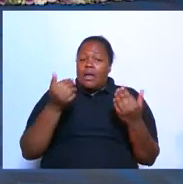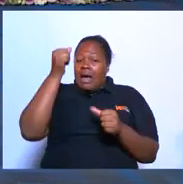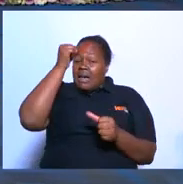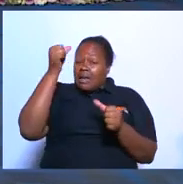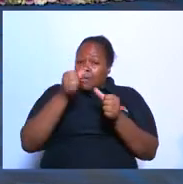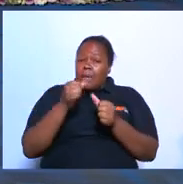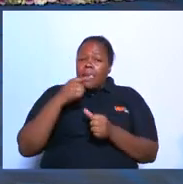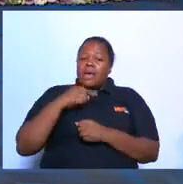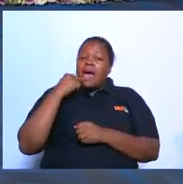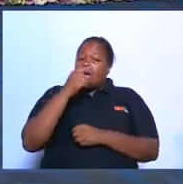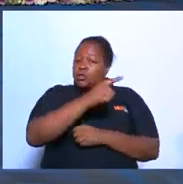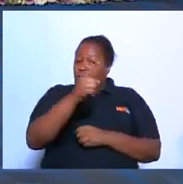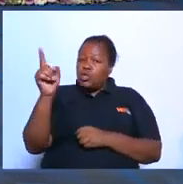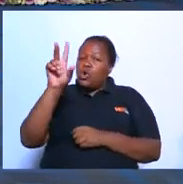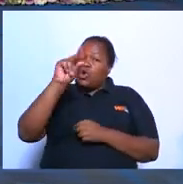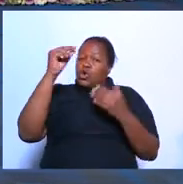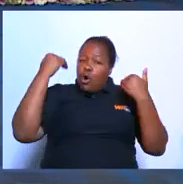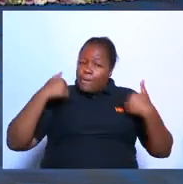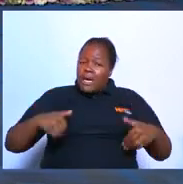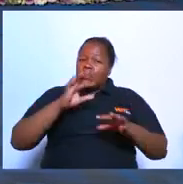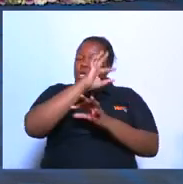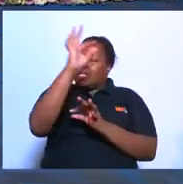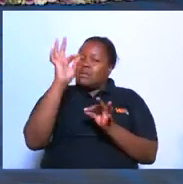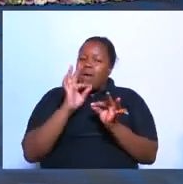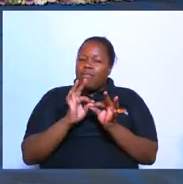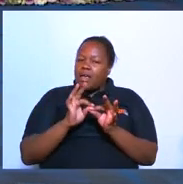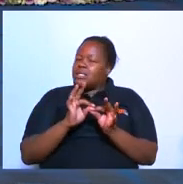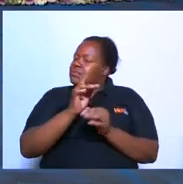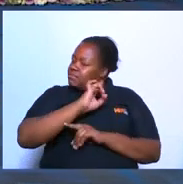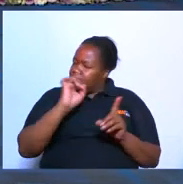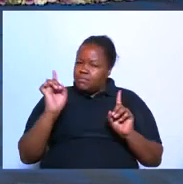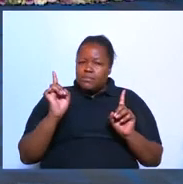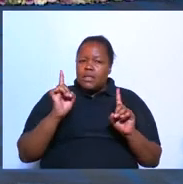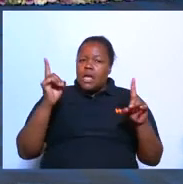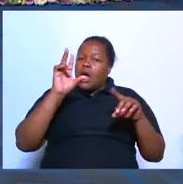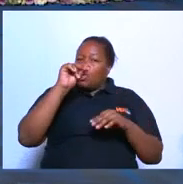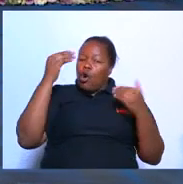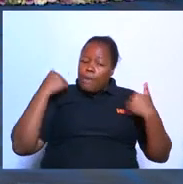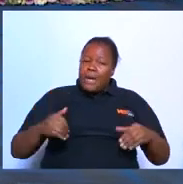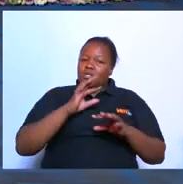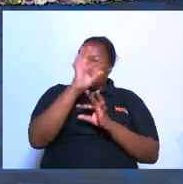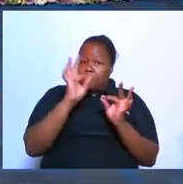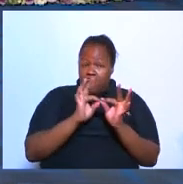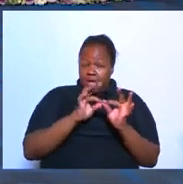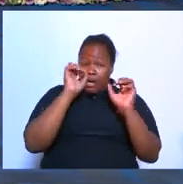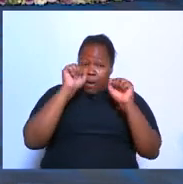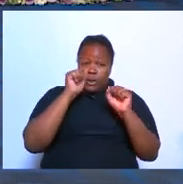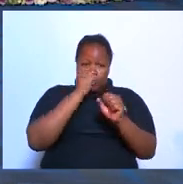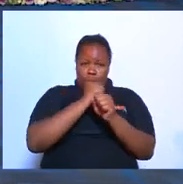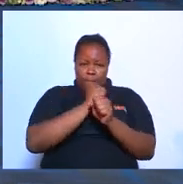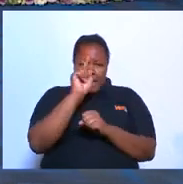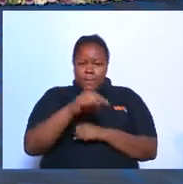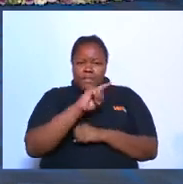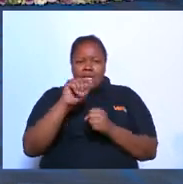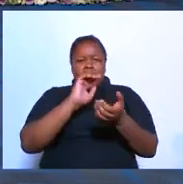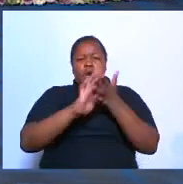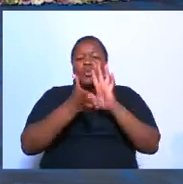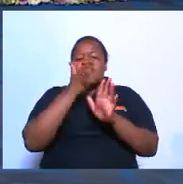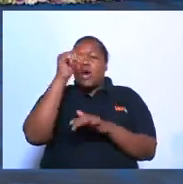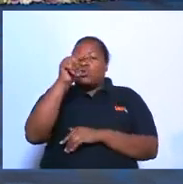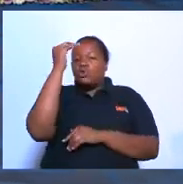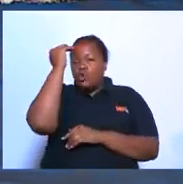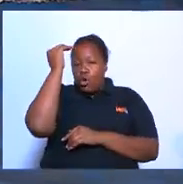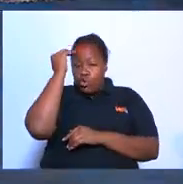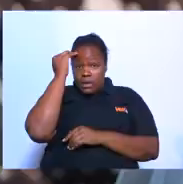I told you that no one is perfect no one is perfect you can make mistake without knowing